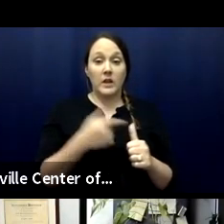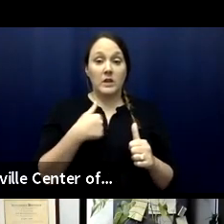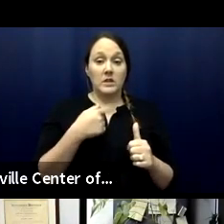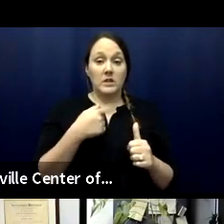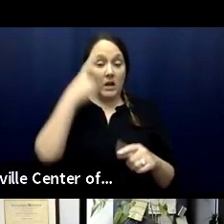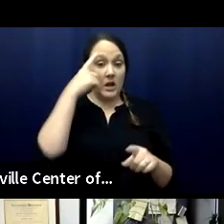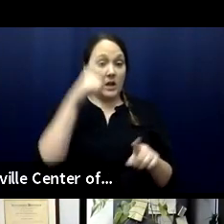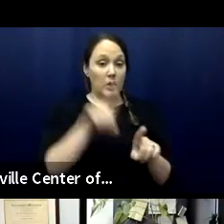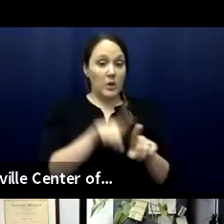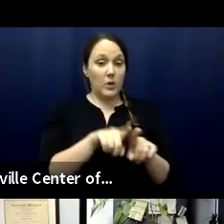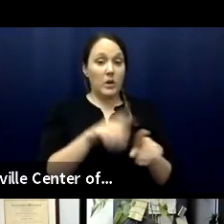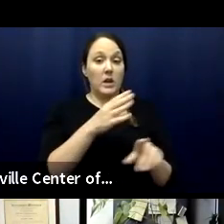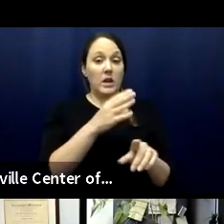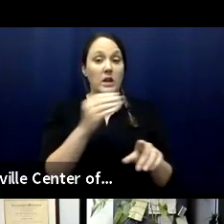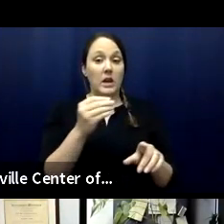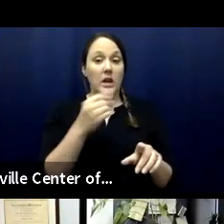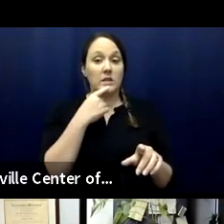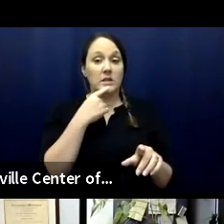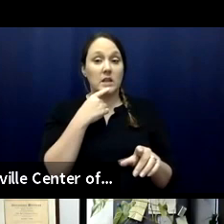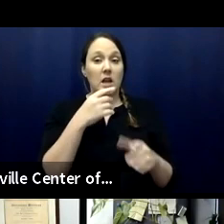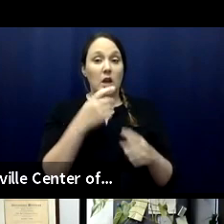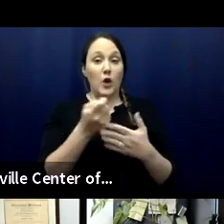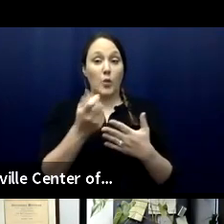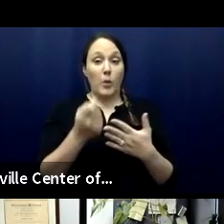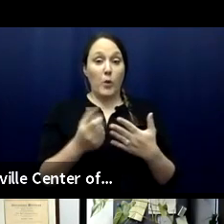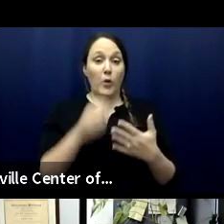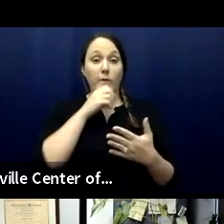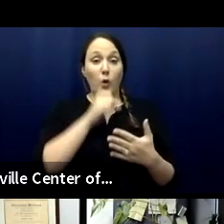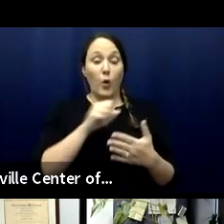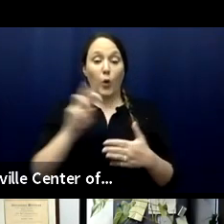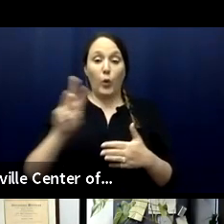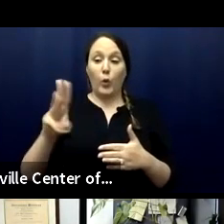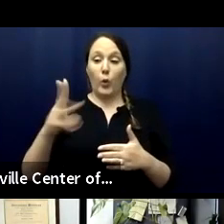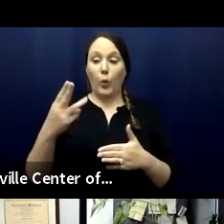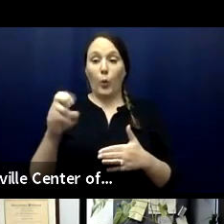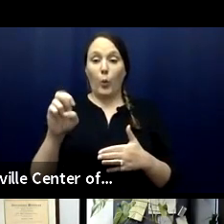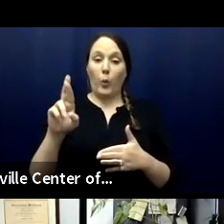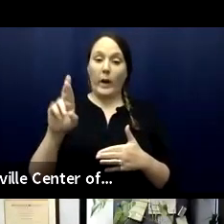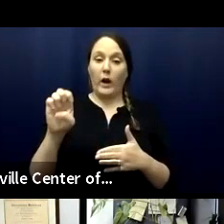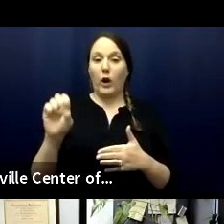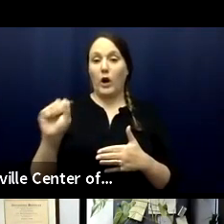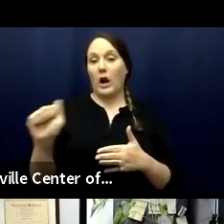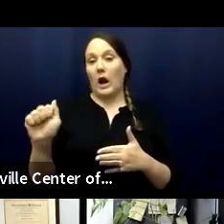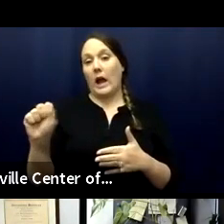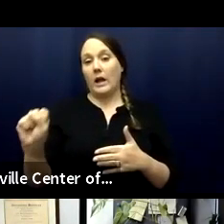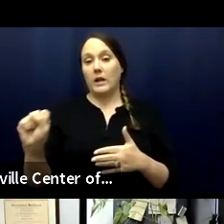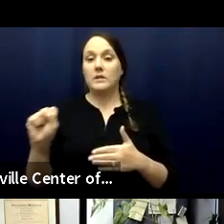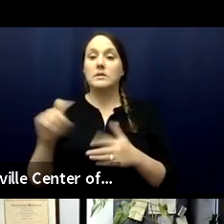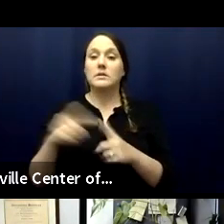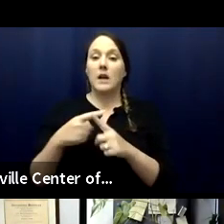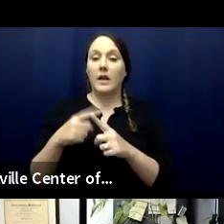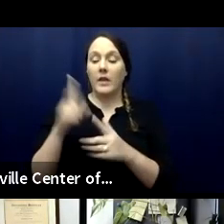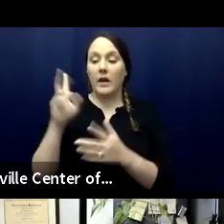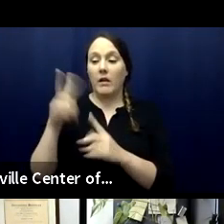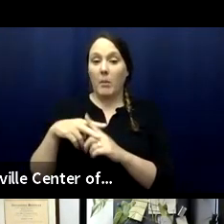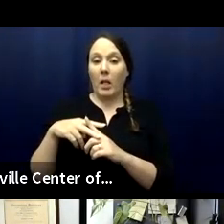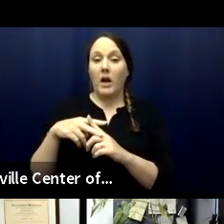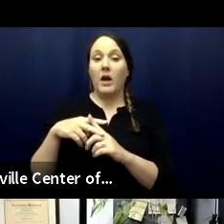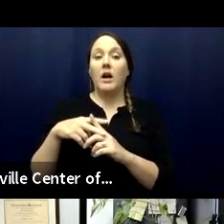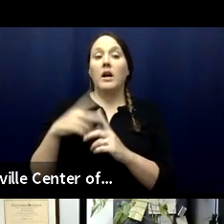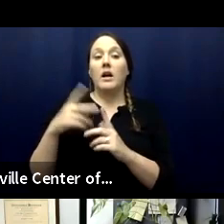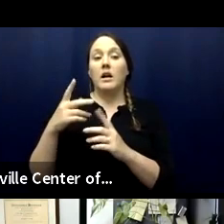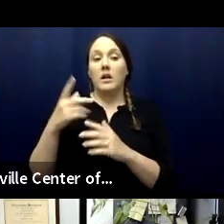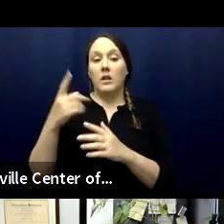could remove old whereases that do not apply, and then update the one that we just talked